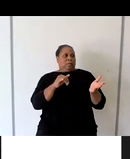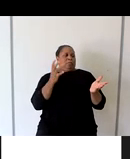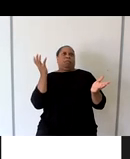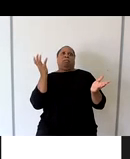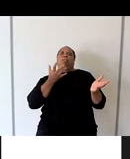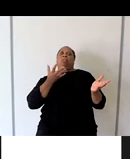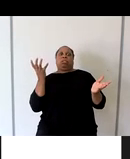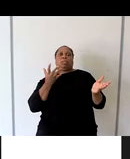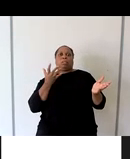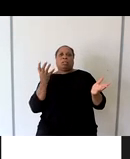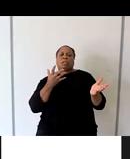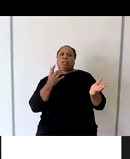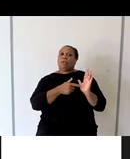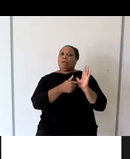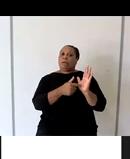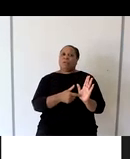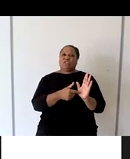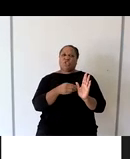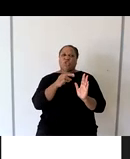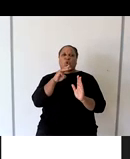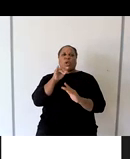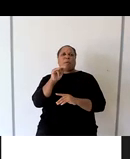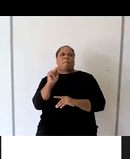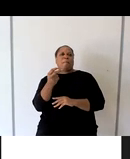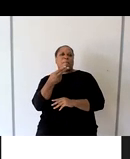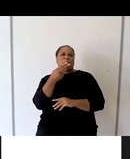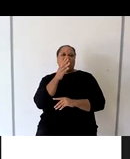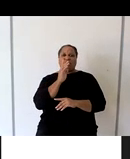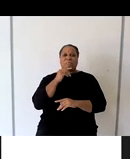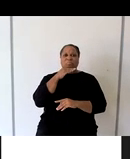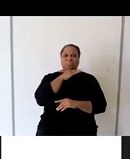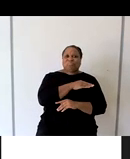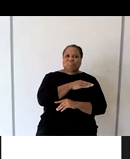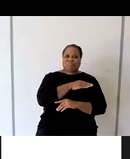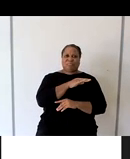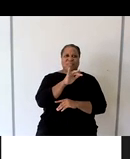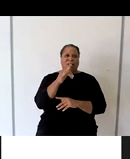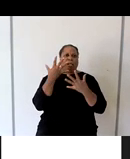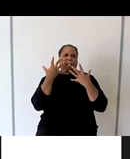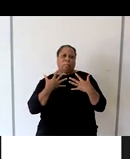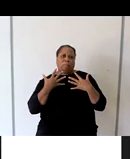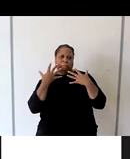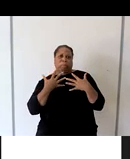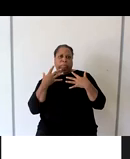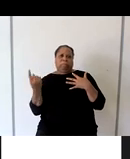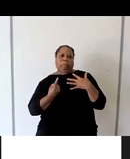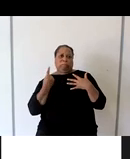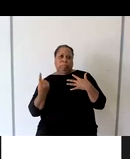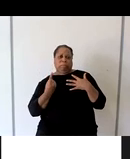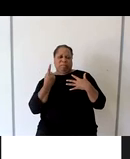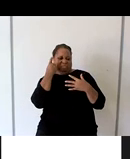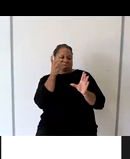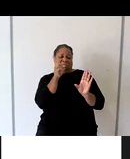volumes. It's perpetuating the myth that people with disabilities are sad all the time because of their